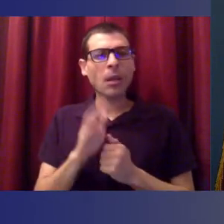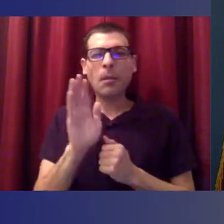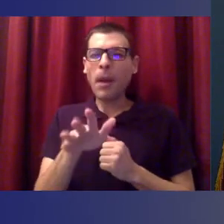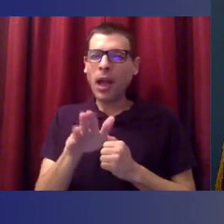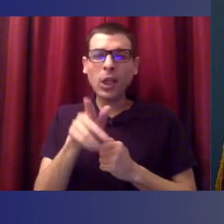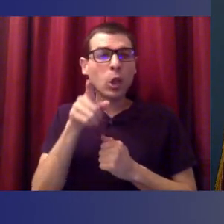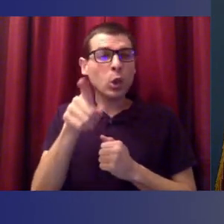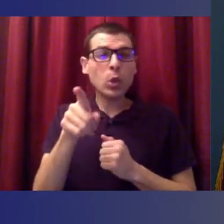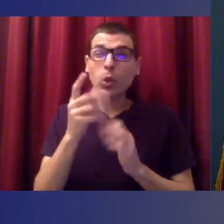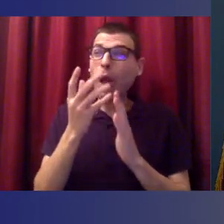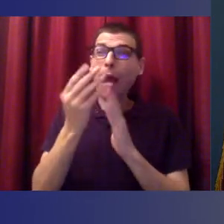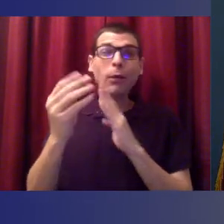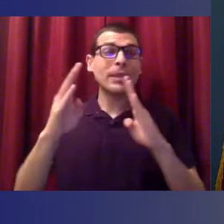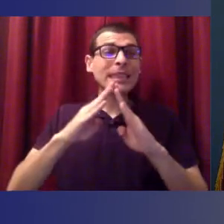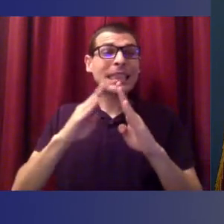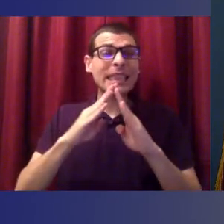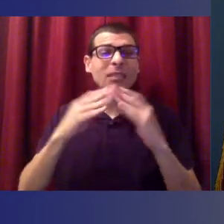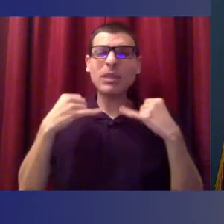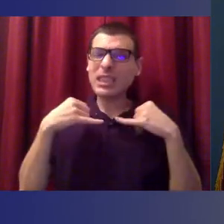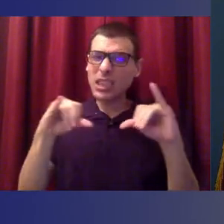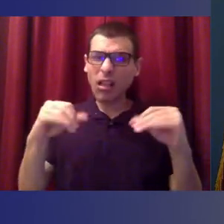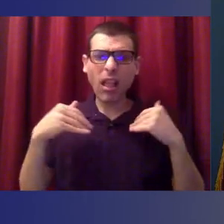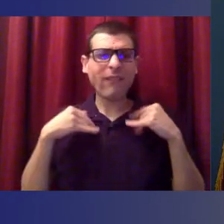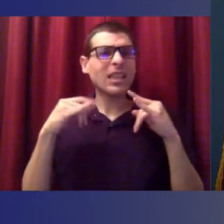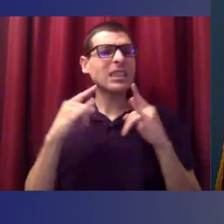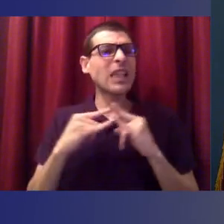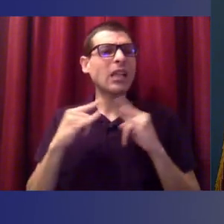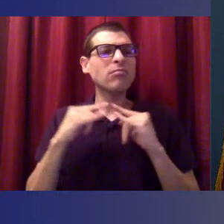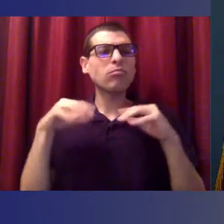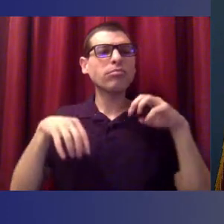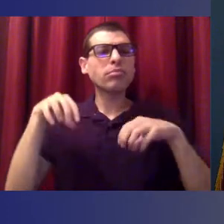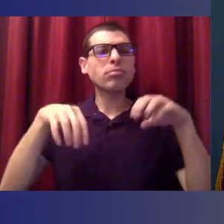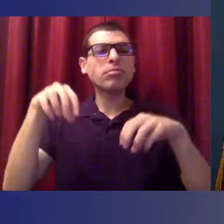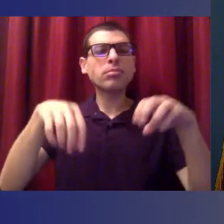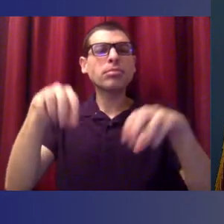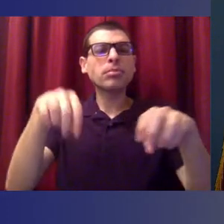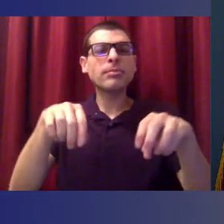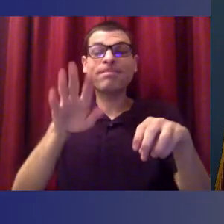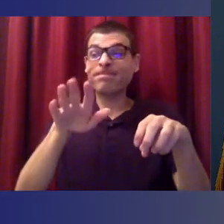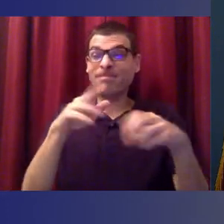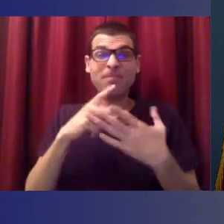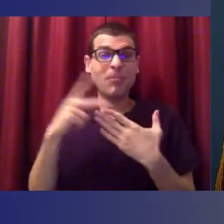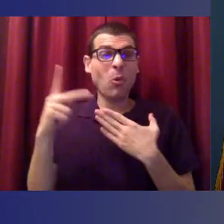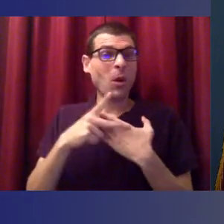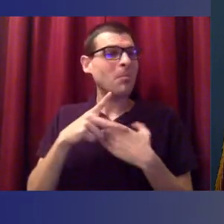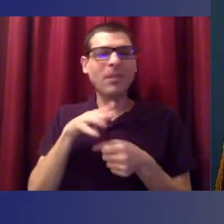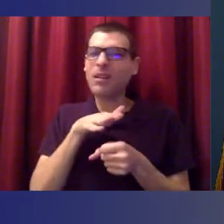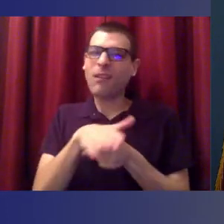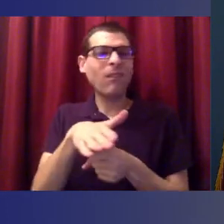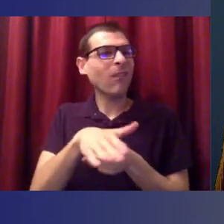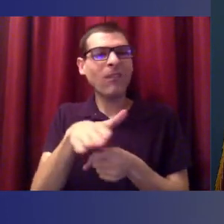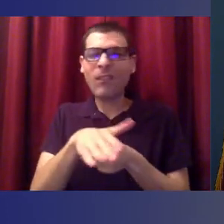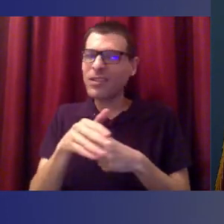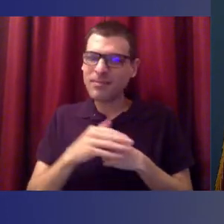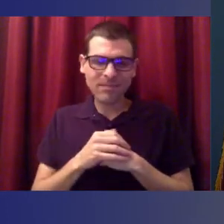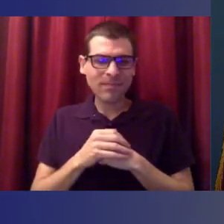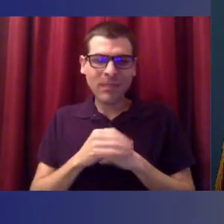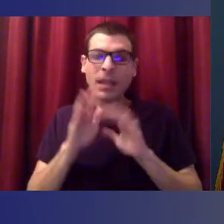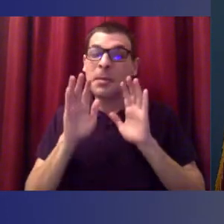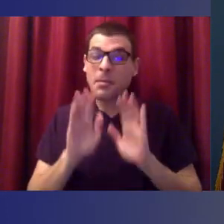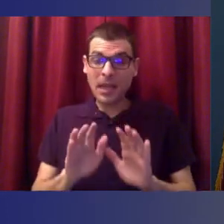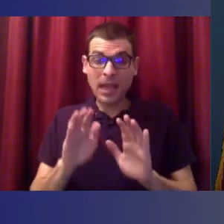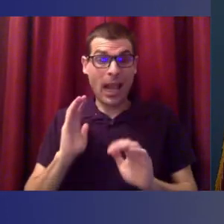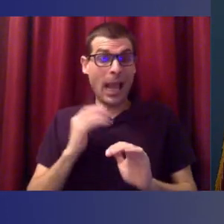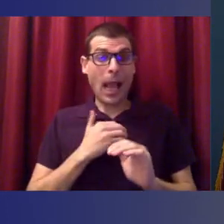streets tells us that this is simply not enough. However, the way our community responds to homelessness is at